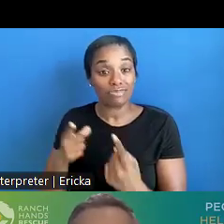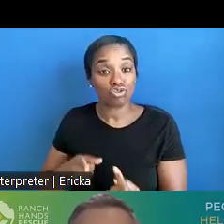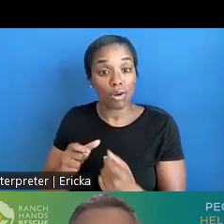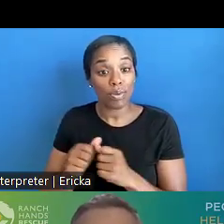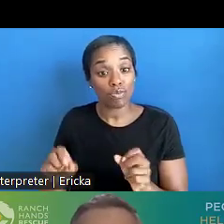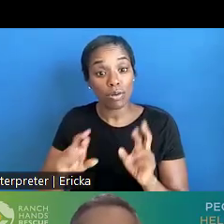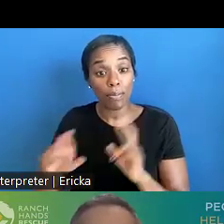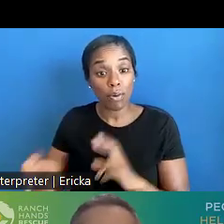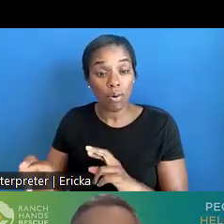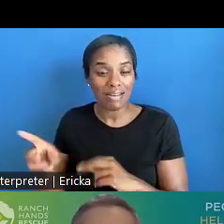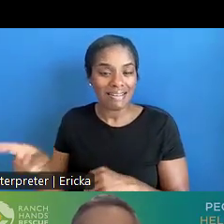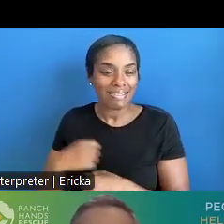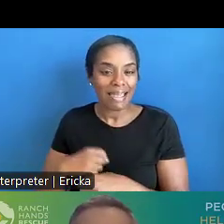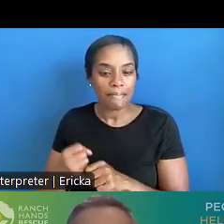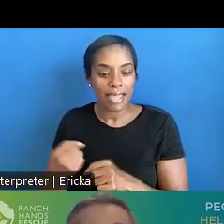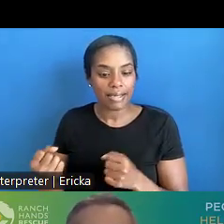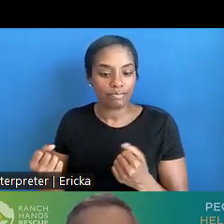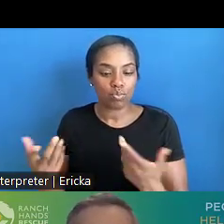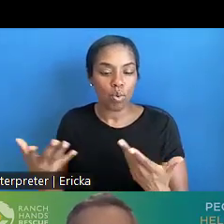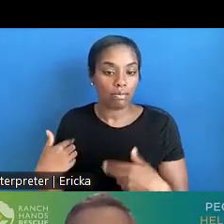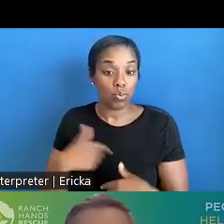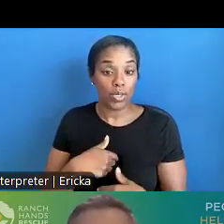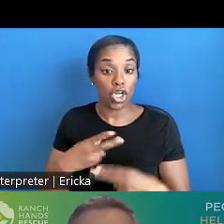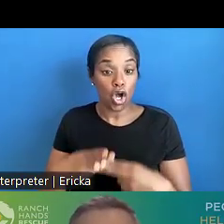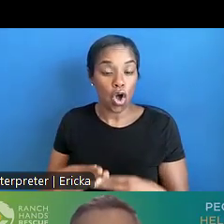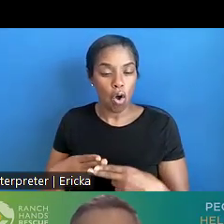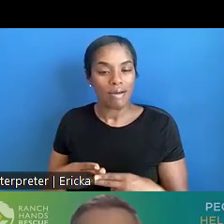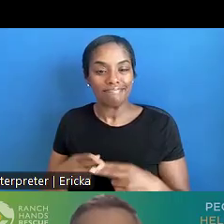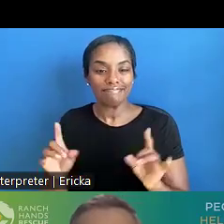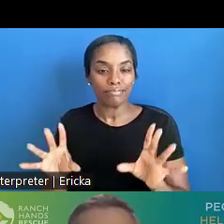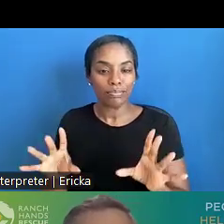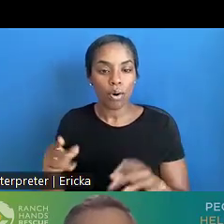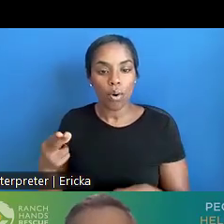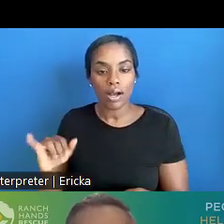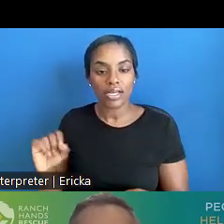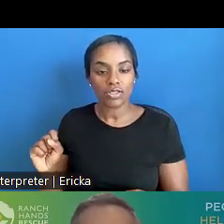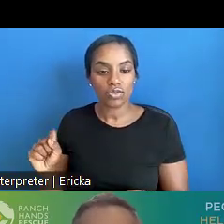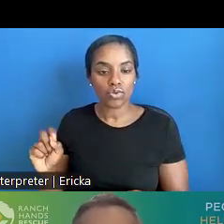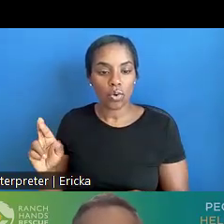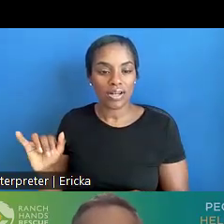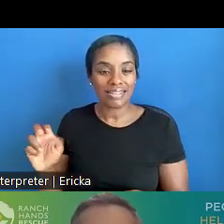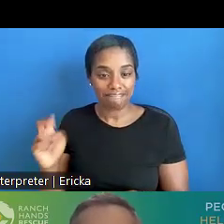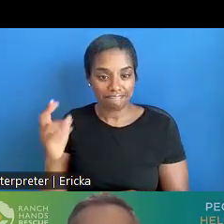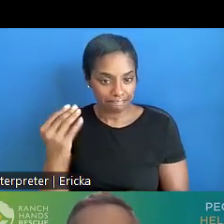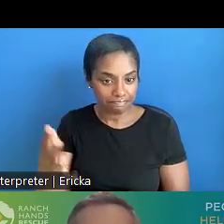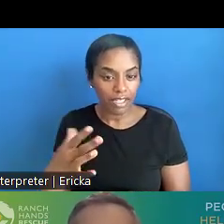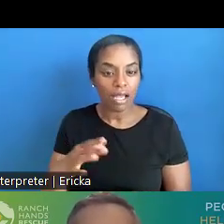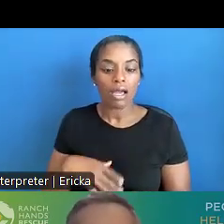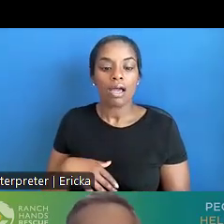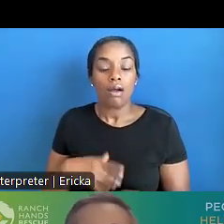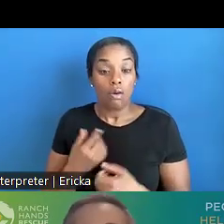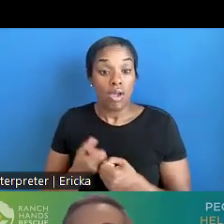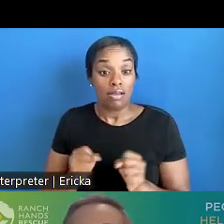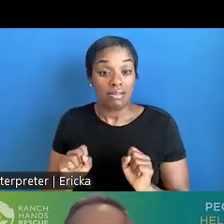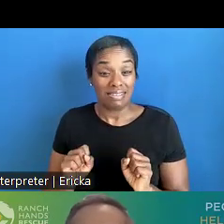make what we call poor historians. So a good example of that is our third resident, when we opened the safe house in June of